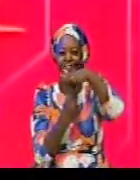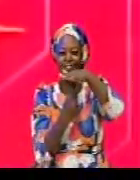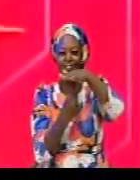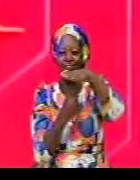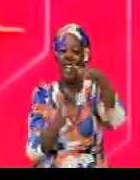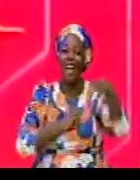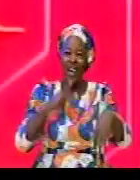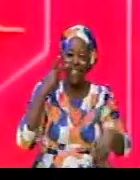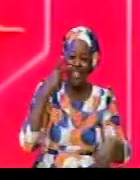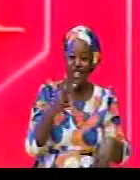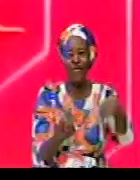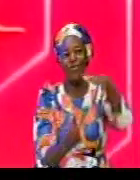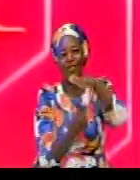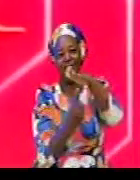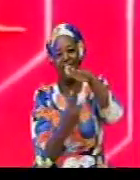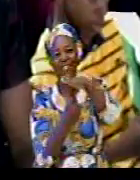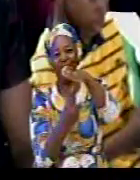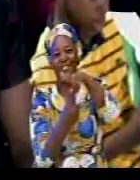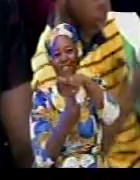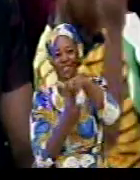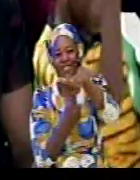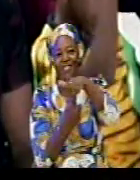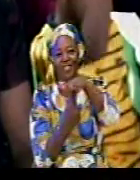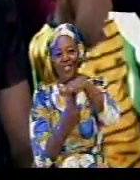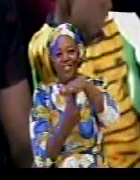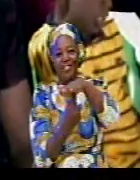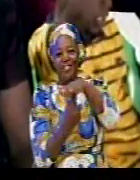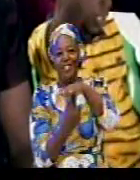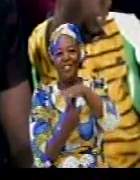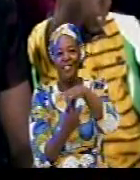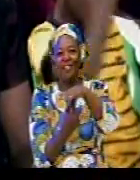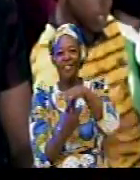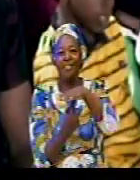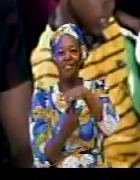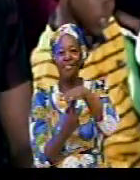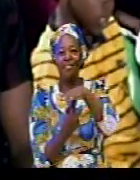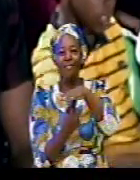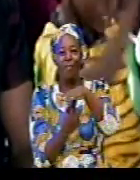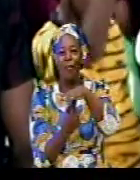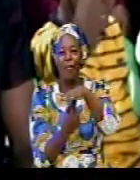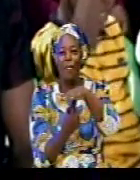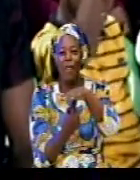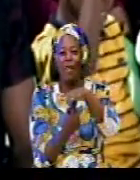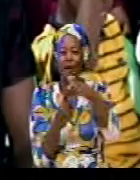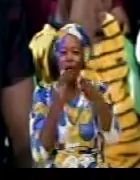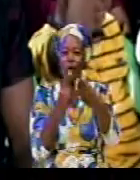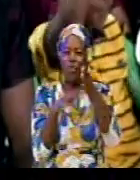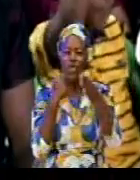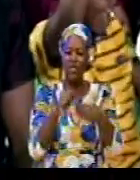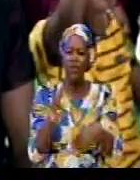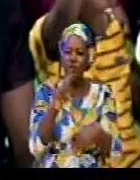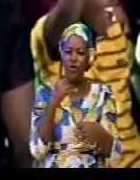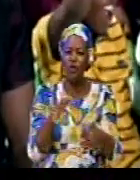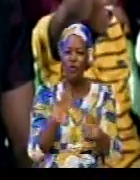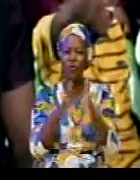And I see you on top. I said, I see you on top.